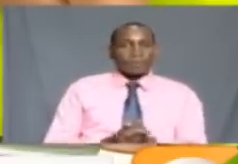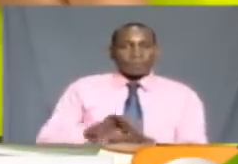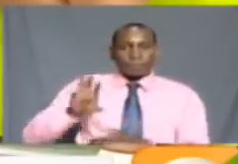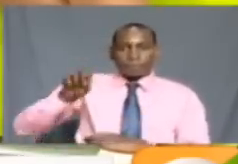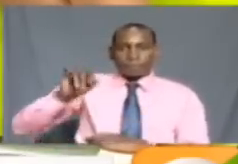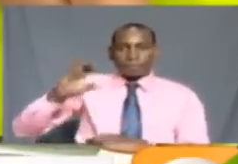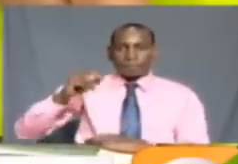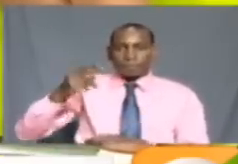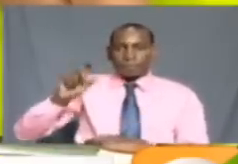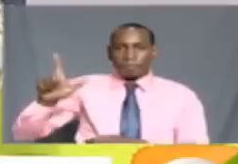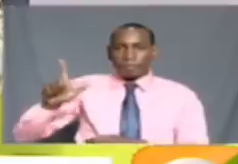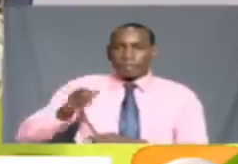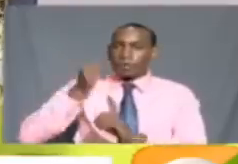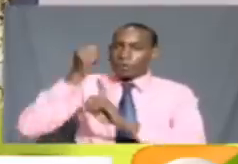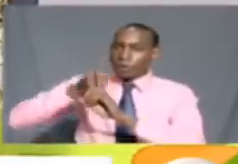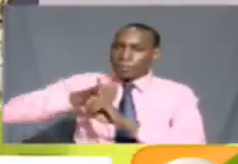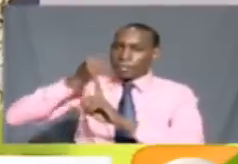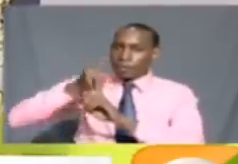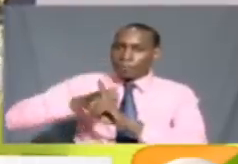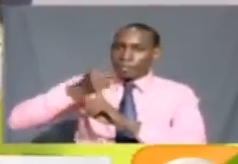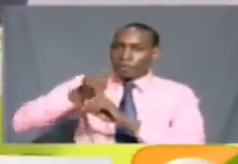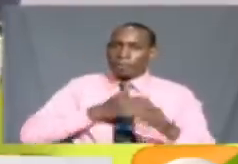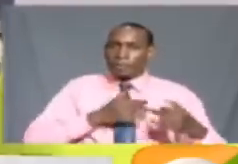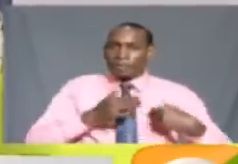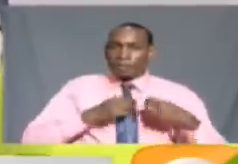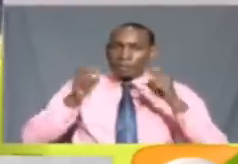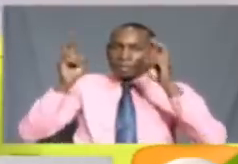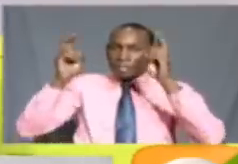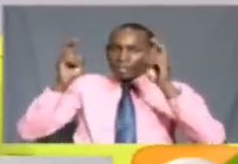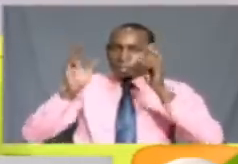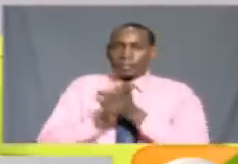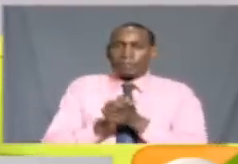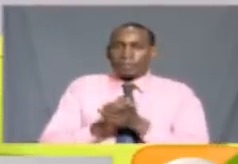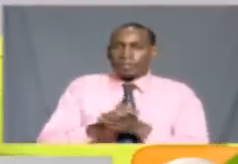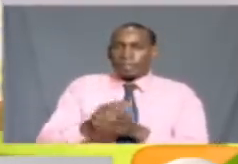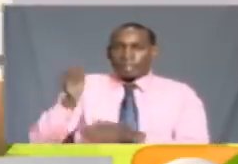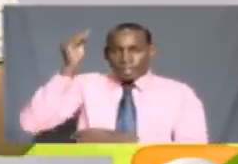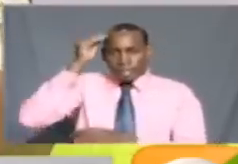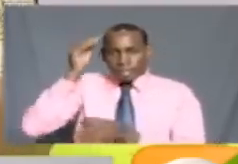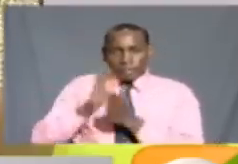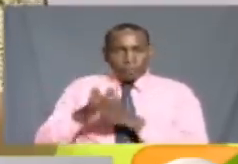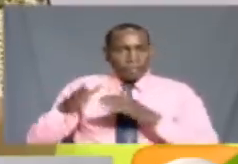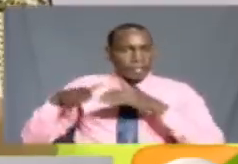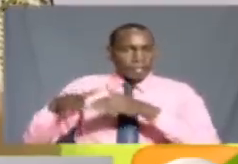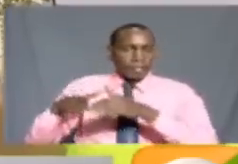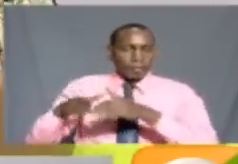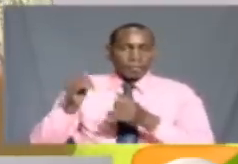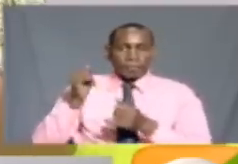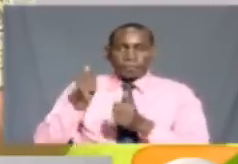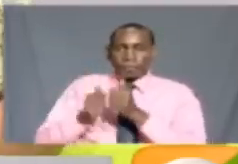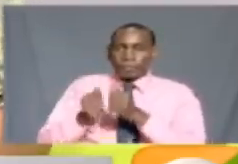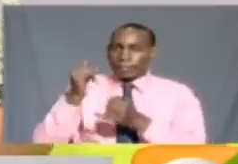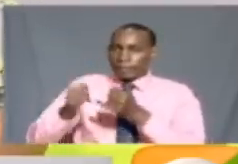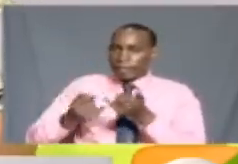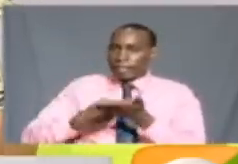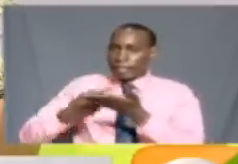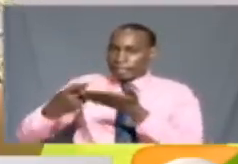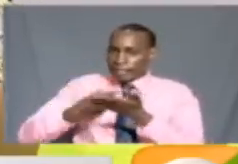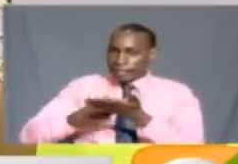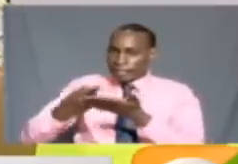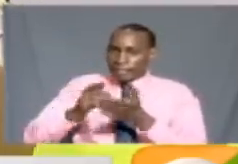been very, very vocal when it comes to issues like the comprehensive sexuality education, which we'll get to eventually. Yeah.